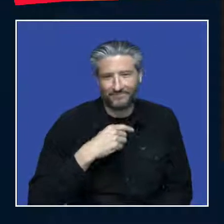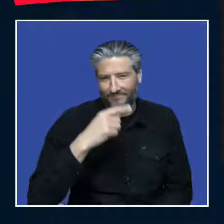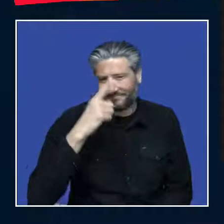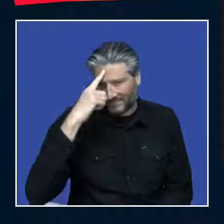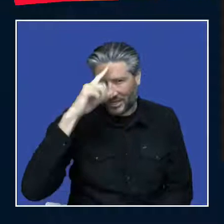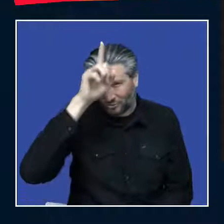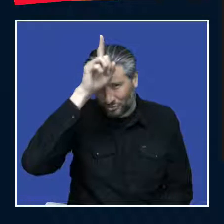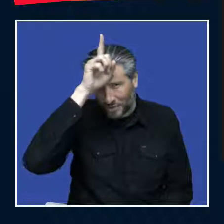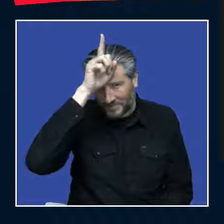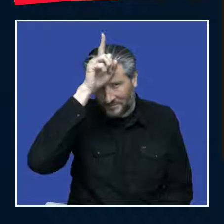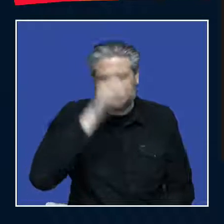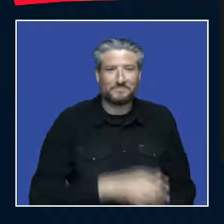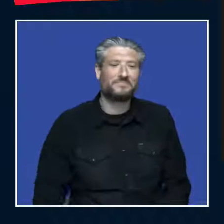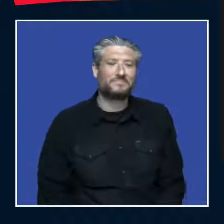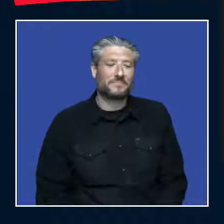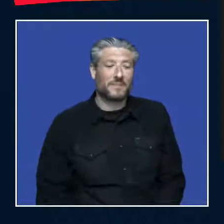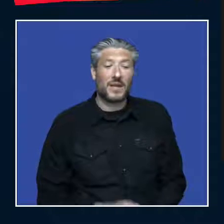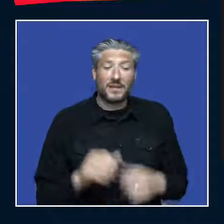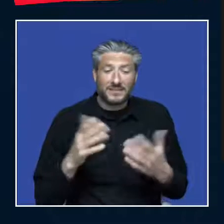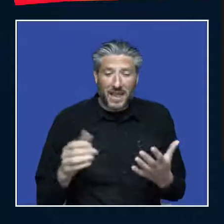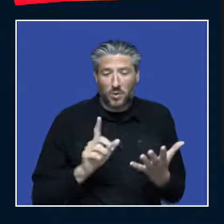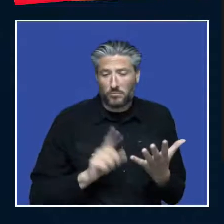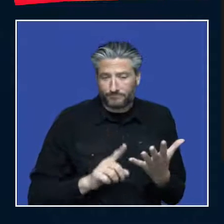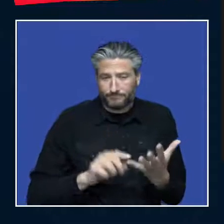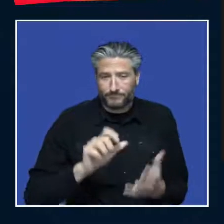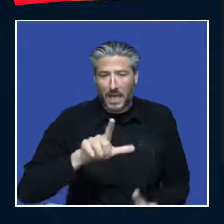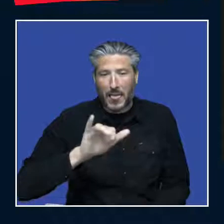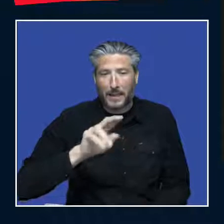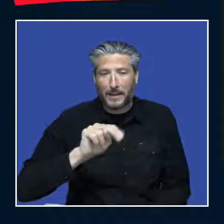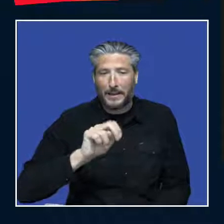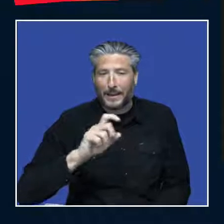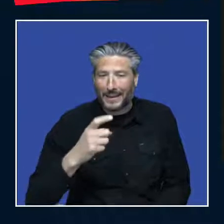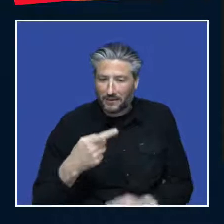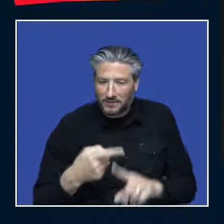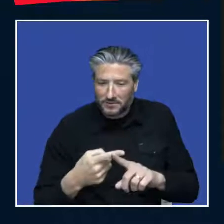Linux plan, which is fine. It's going to be creating a new one for me here.